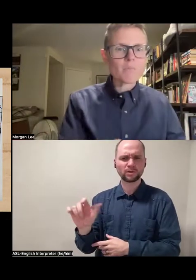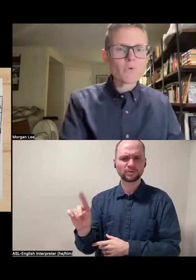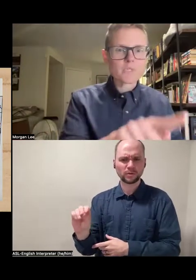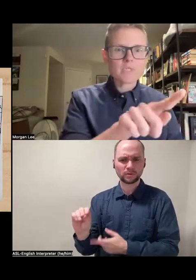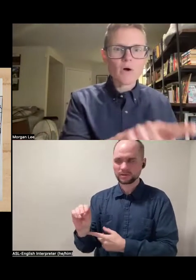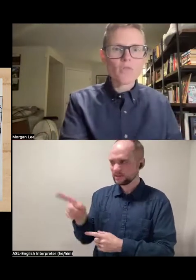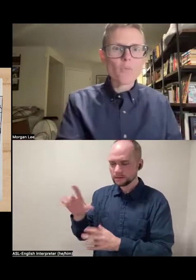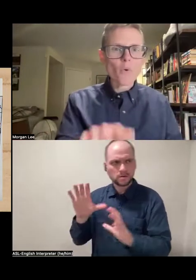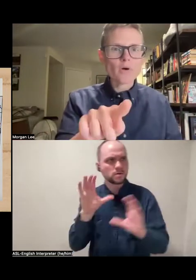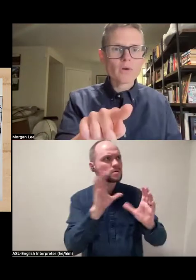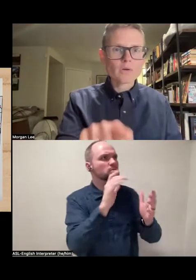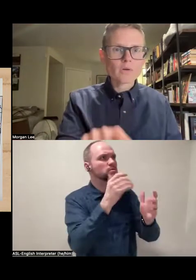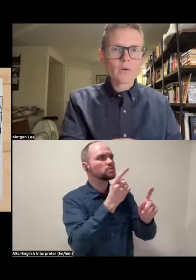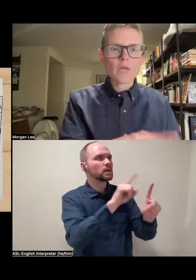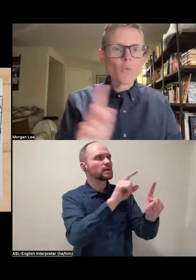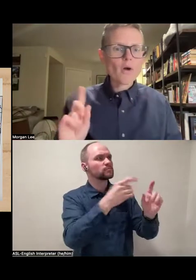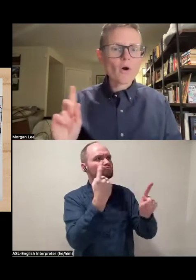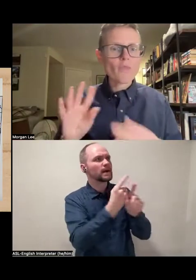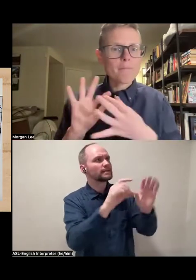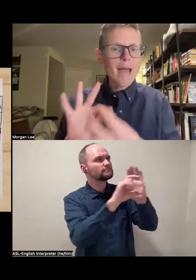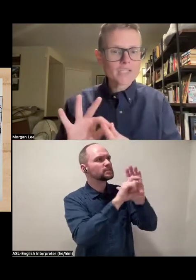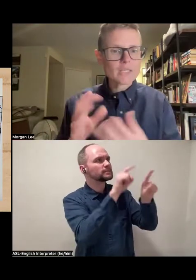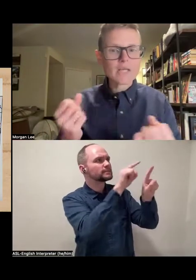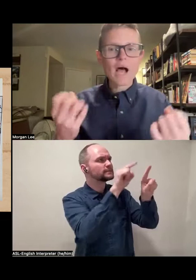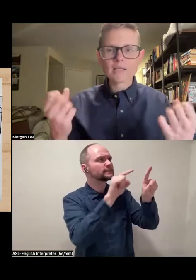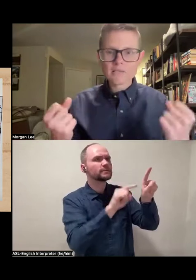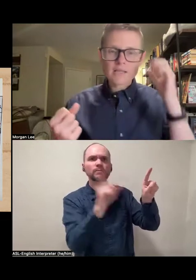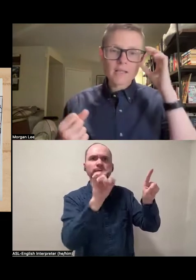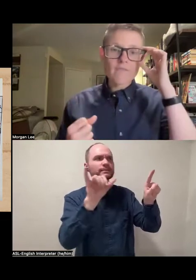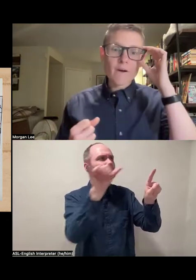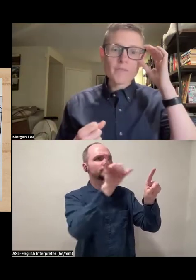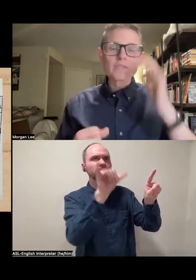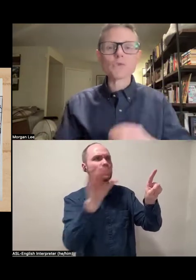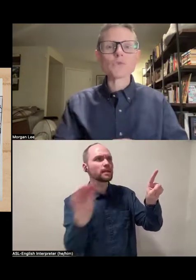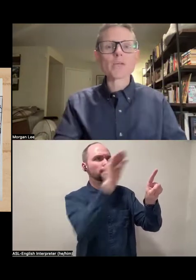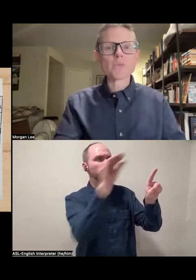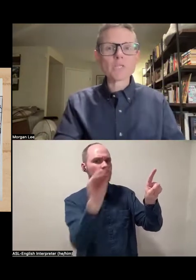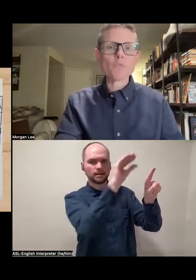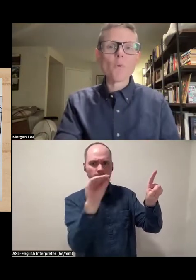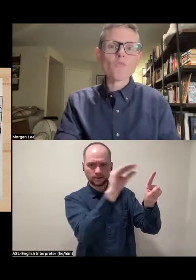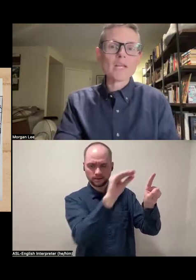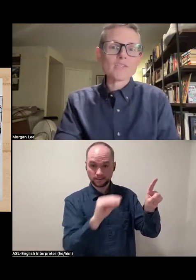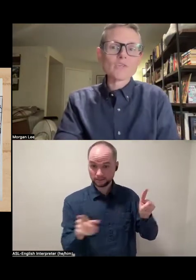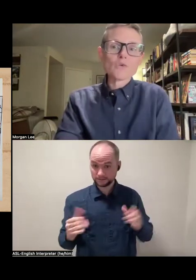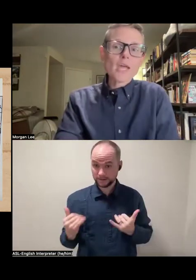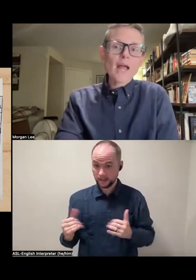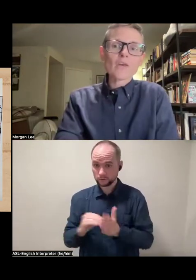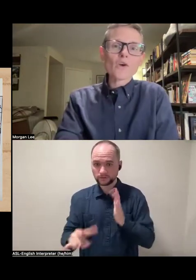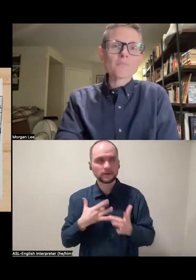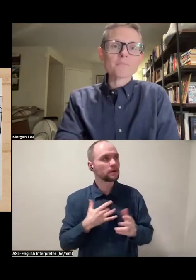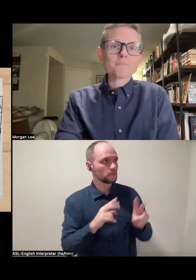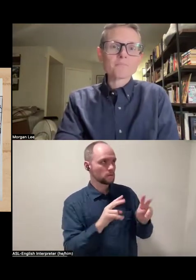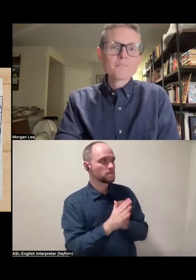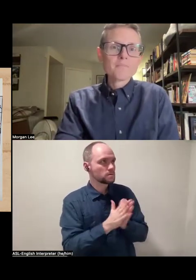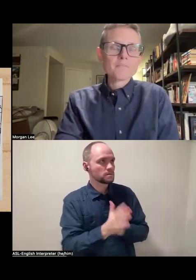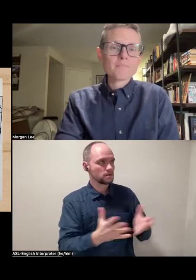right symbols on the board. Like where are all the matching signs? And I found that the students were actually much more motivated to do the